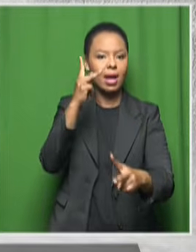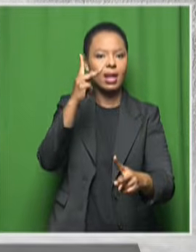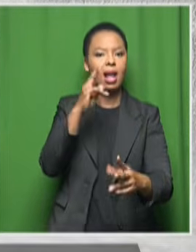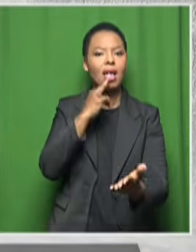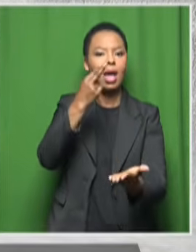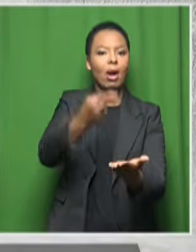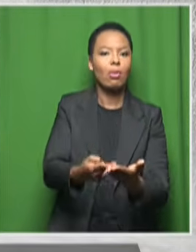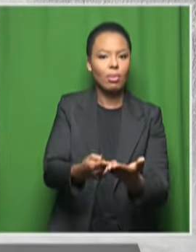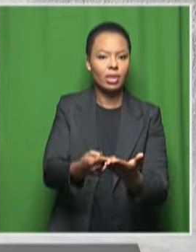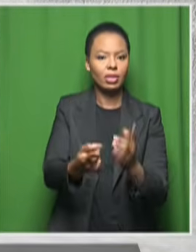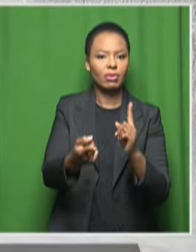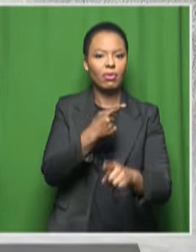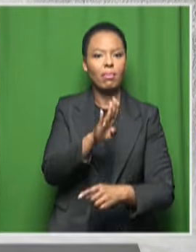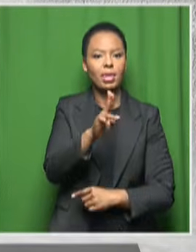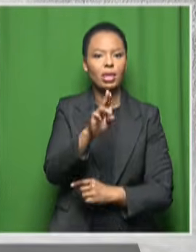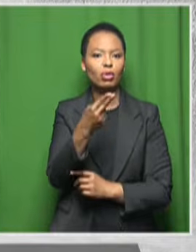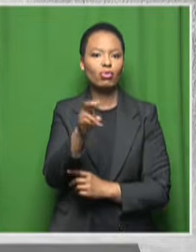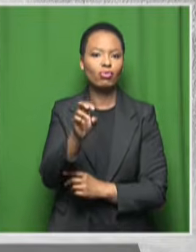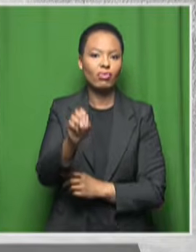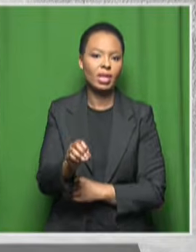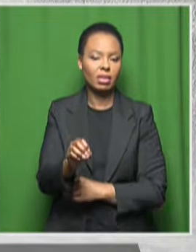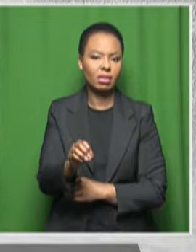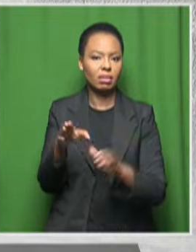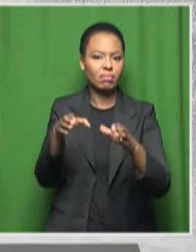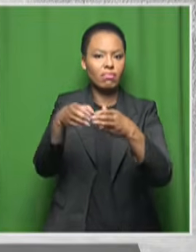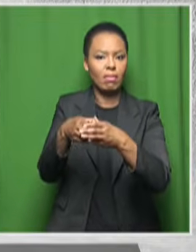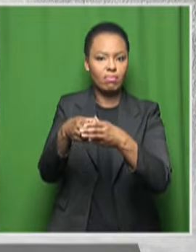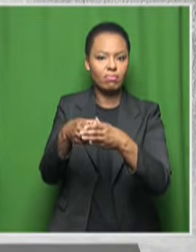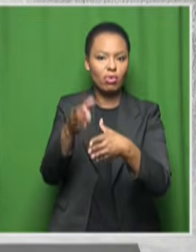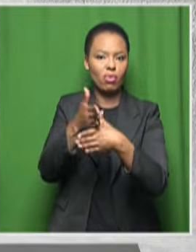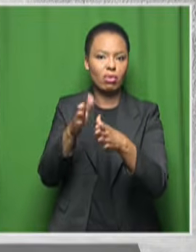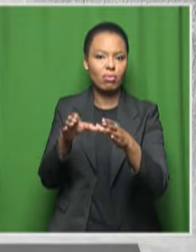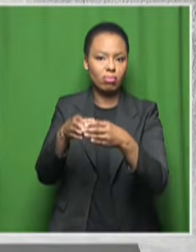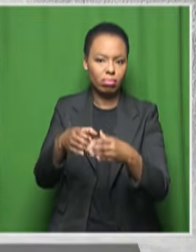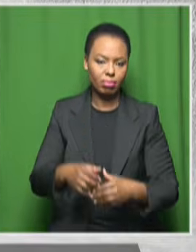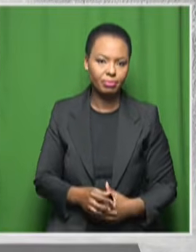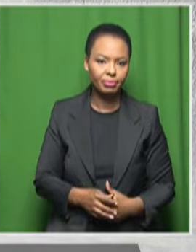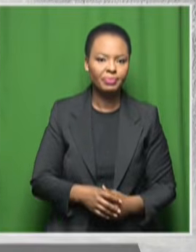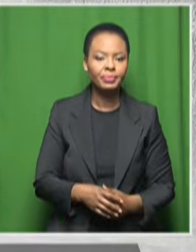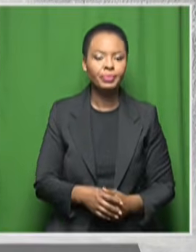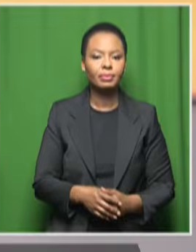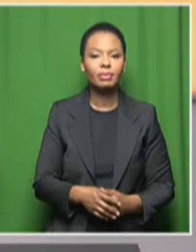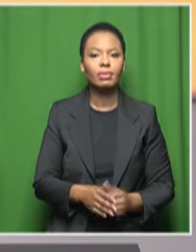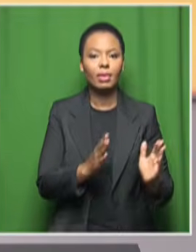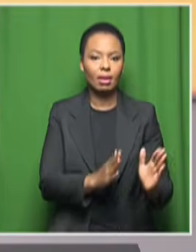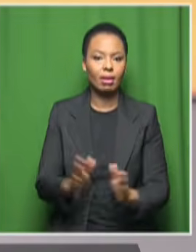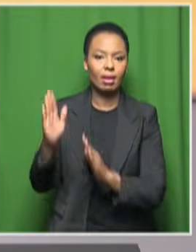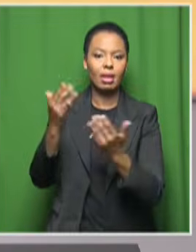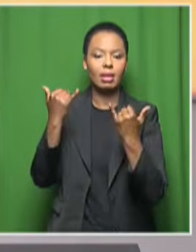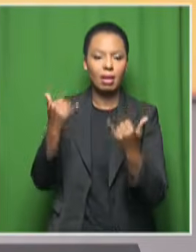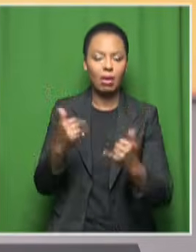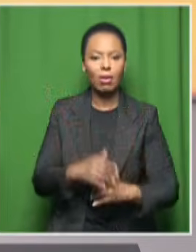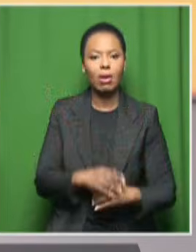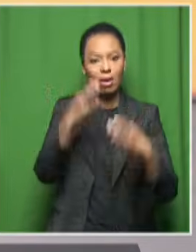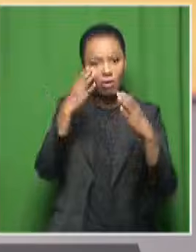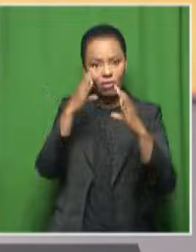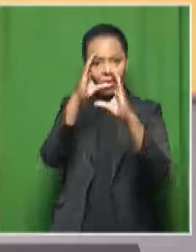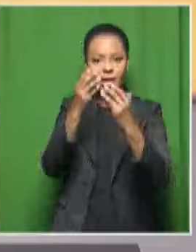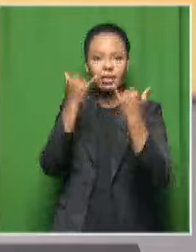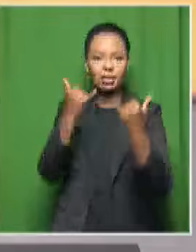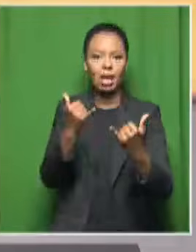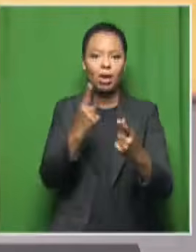recommendations developed by the B20 task force. Well, for now, we shift our focus on